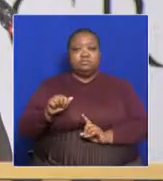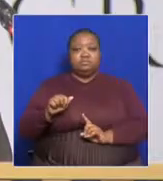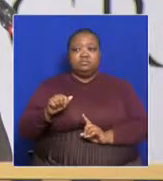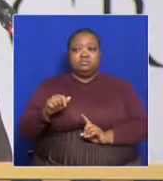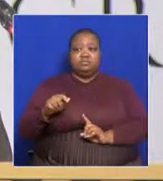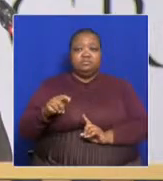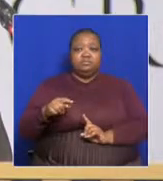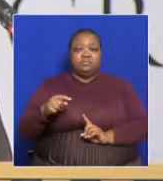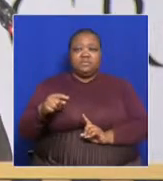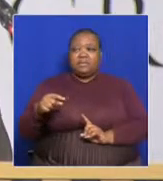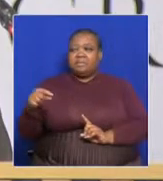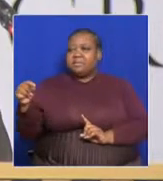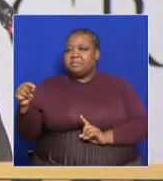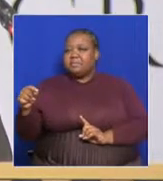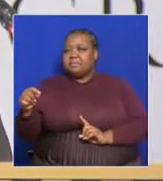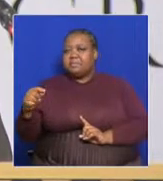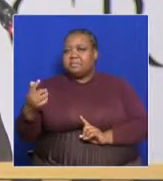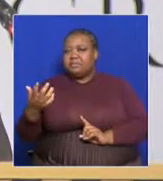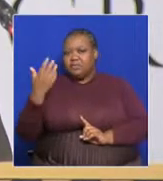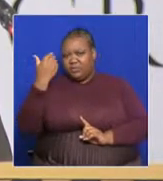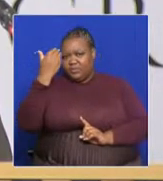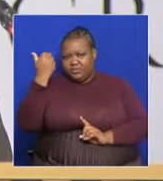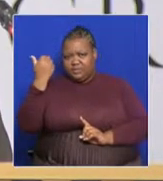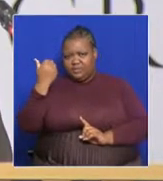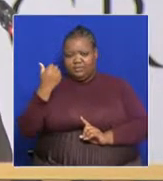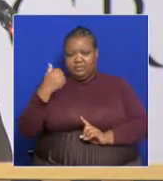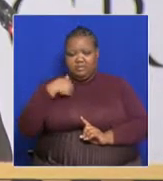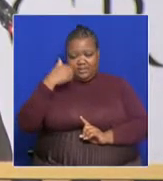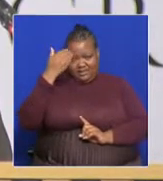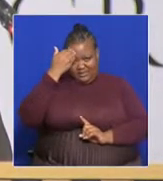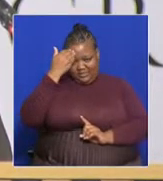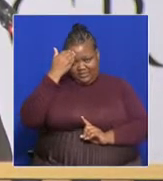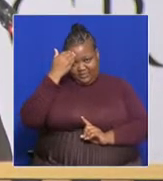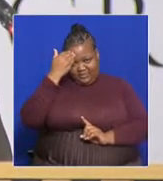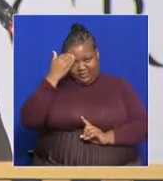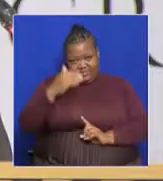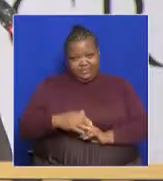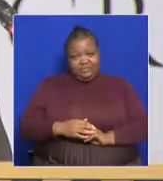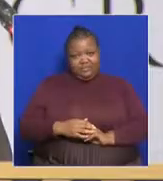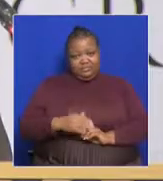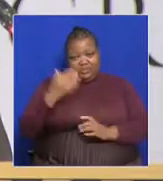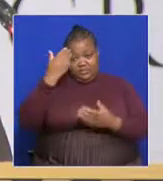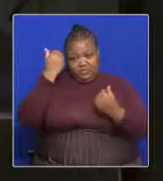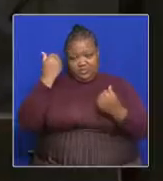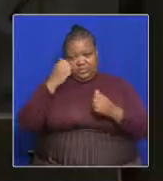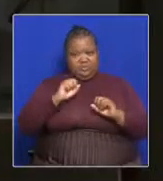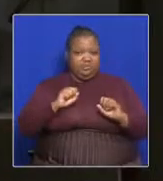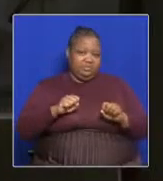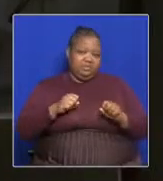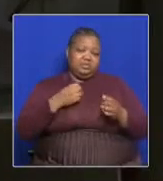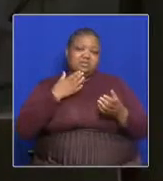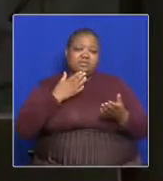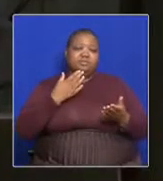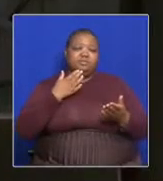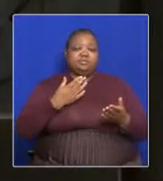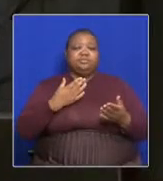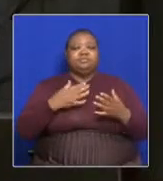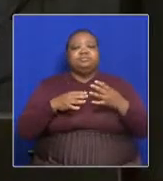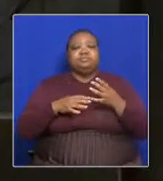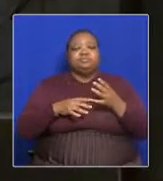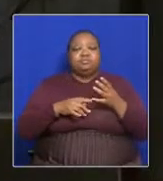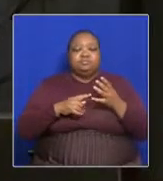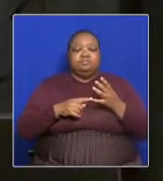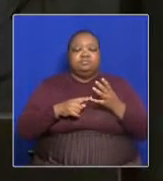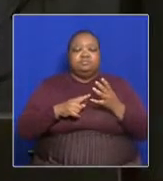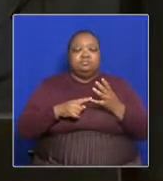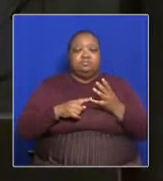I wouldn't know, no. Yes, thank you. And then you also say in your